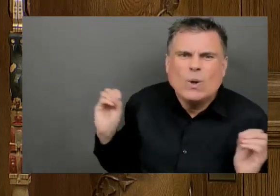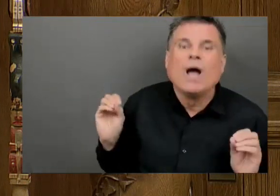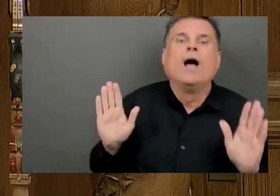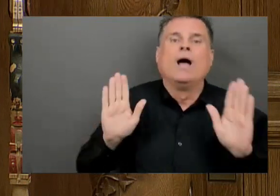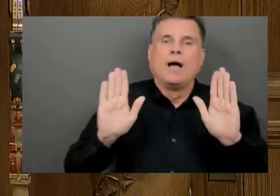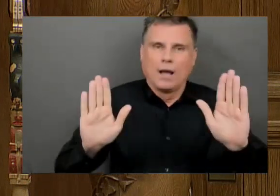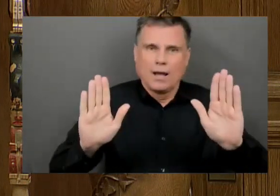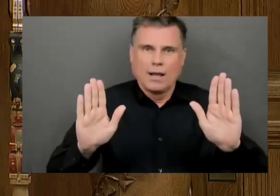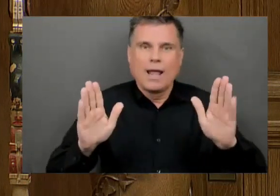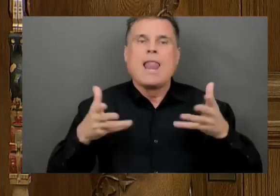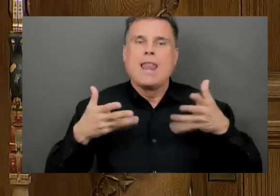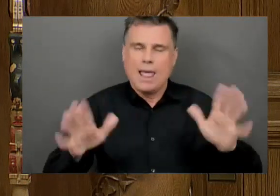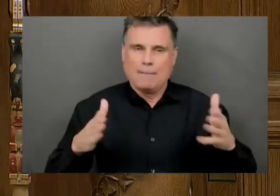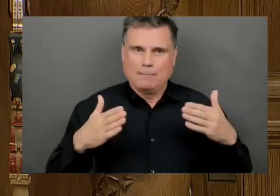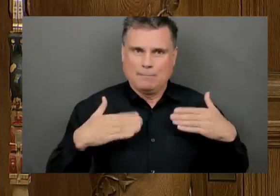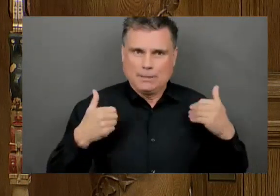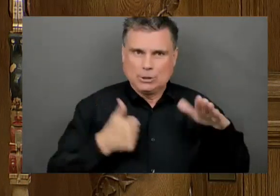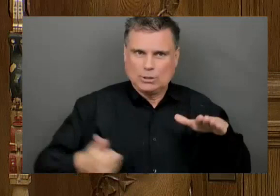Members.